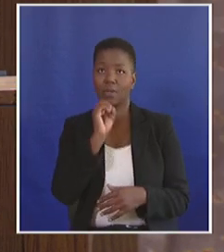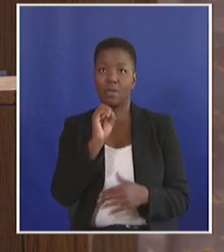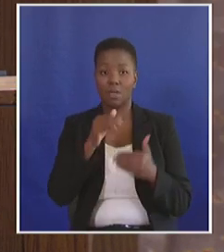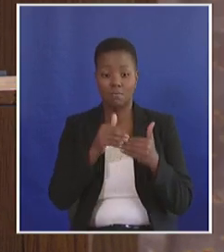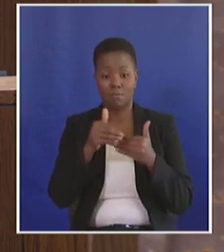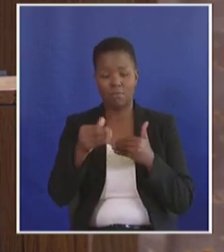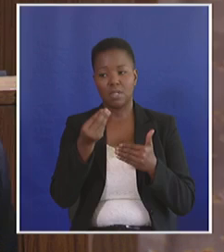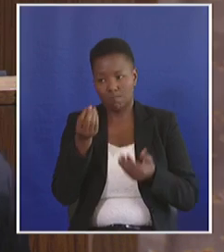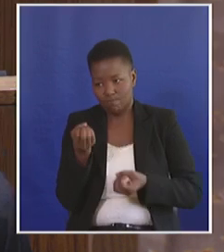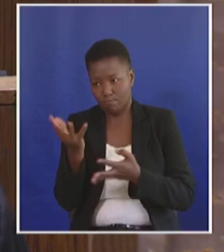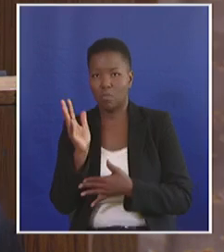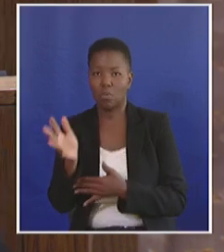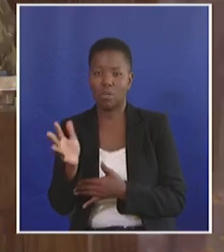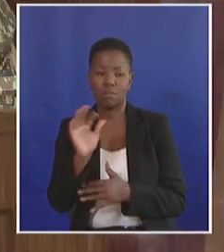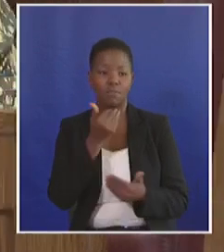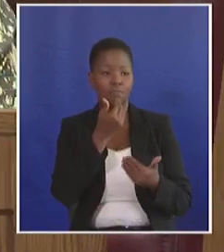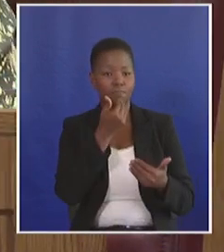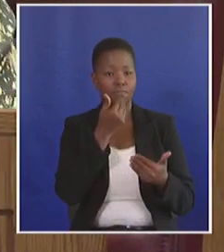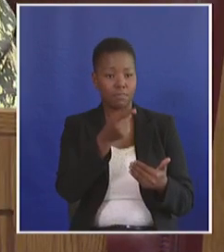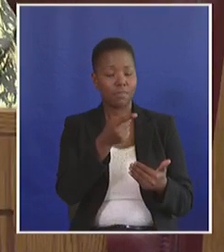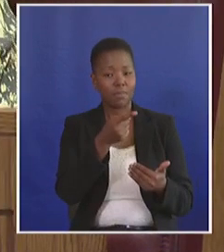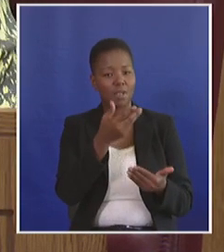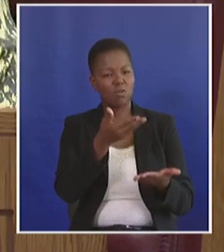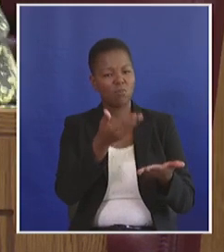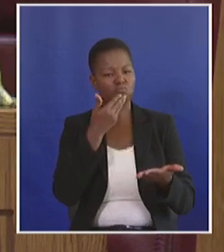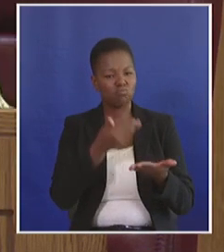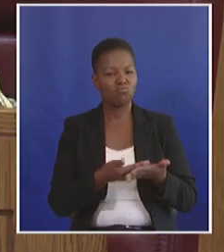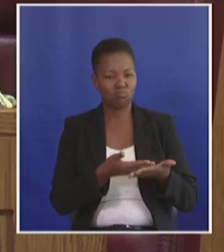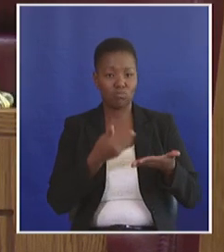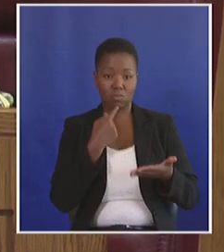afterwards. Thank you. Thank you for the promise, Honorable Deputy Minister.